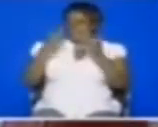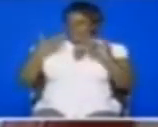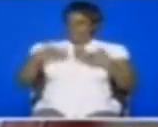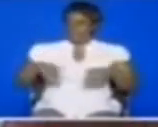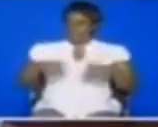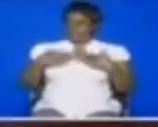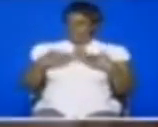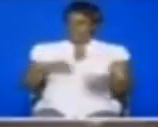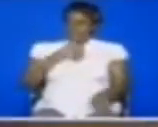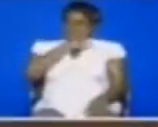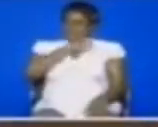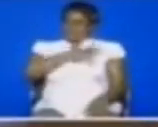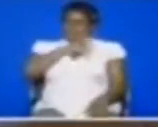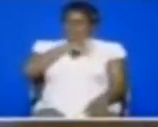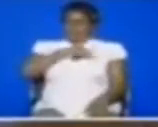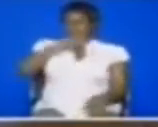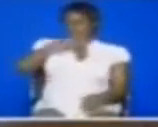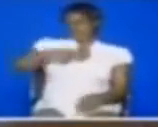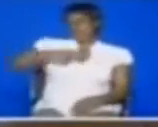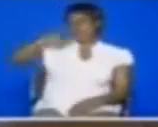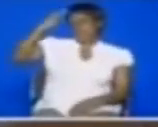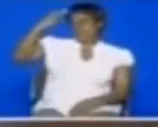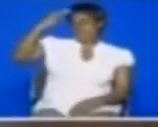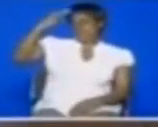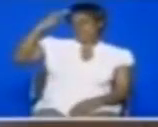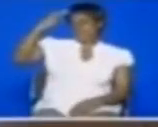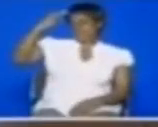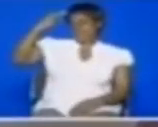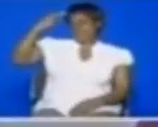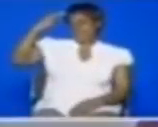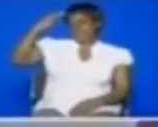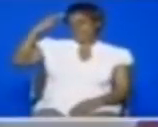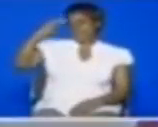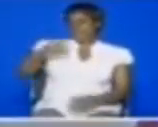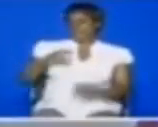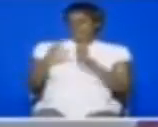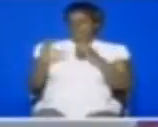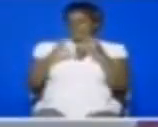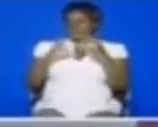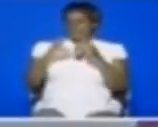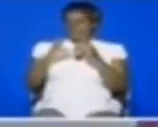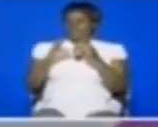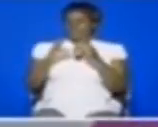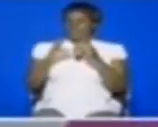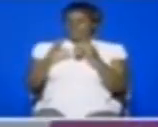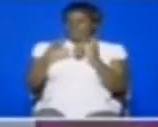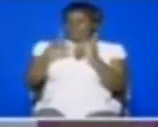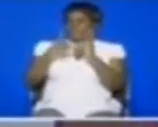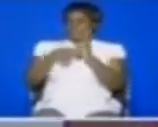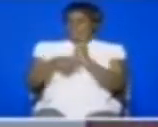maximize benefit, minimize profit. All right, Esther, we'll continue the conversation in a few minutes, but for now,